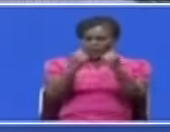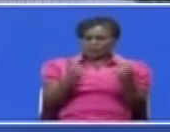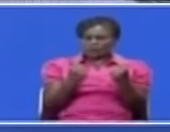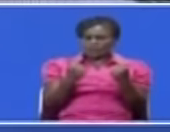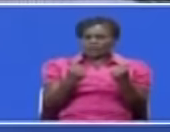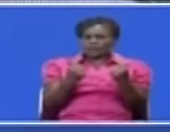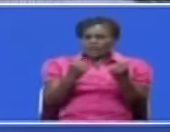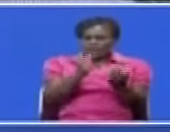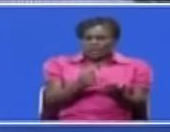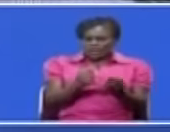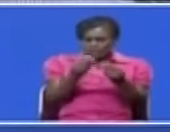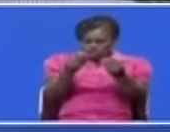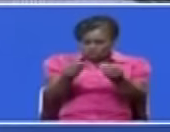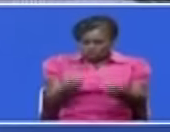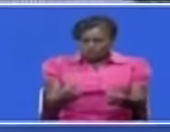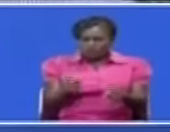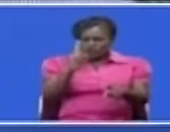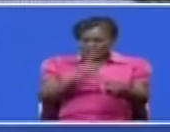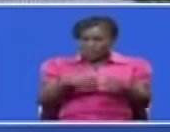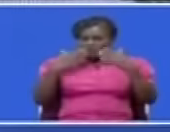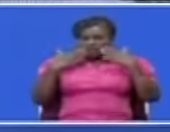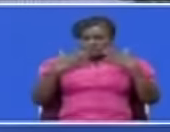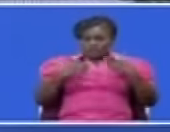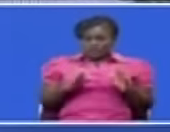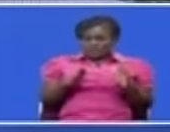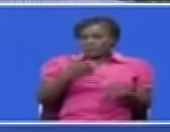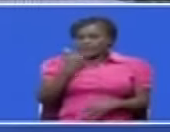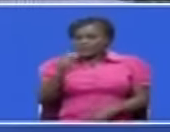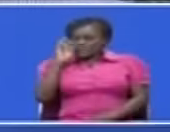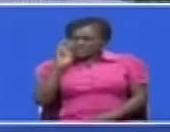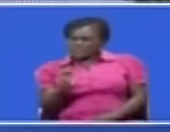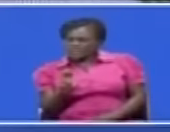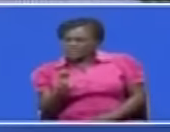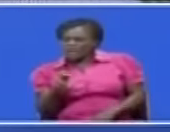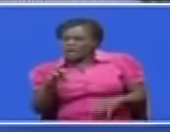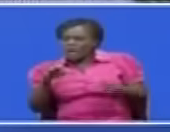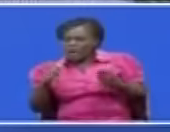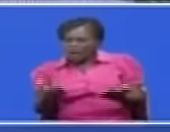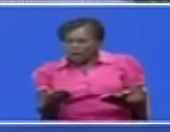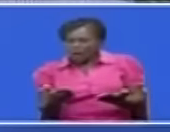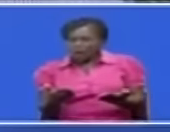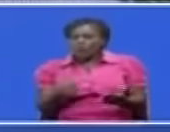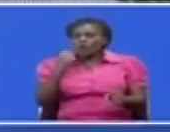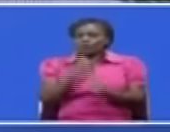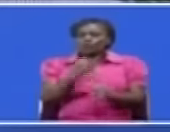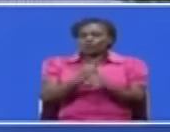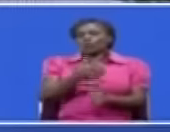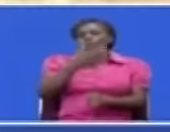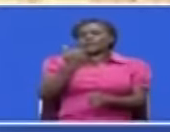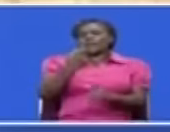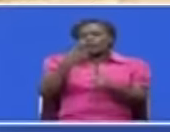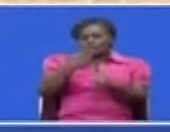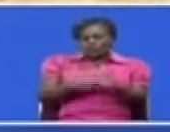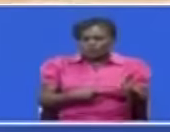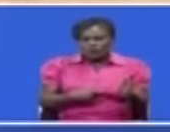respond to it, and when it has passed, we need to look back and build back better through what is